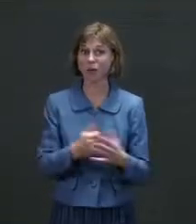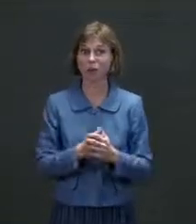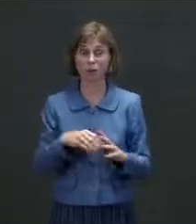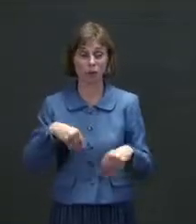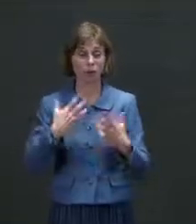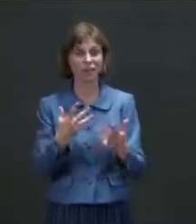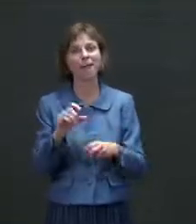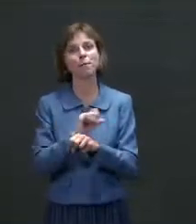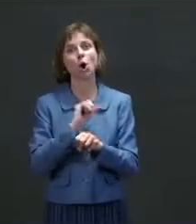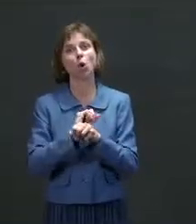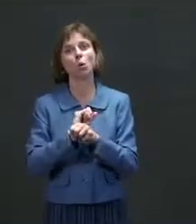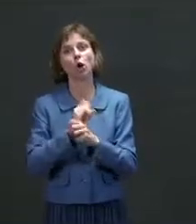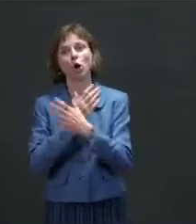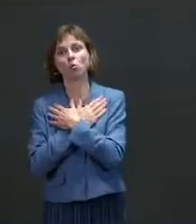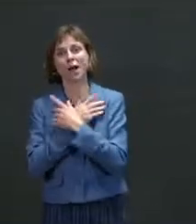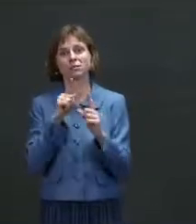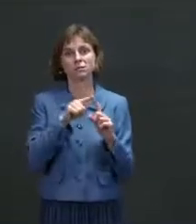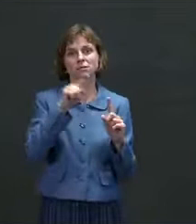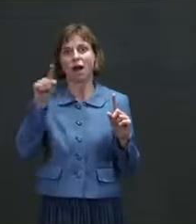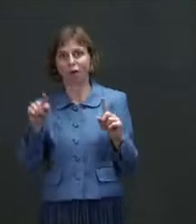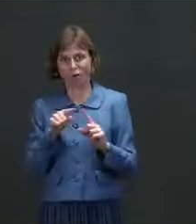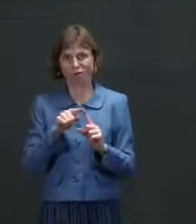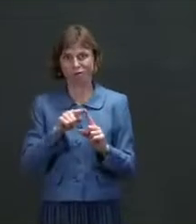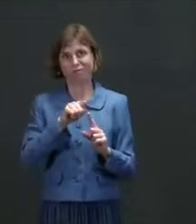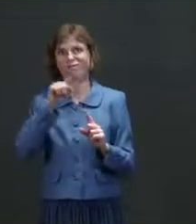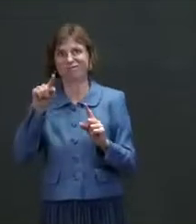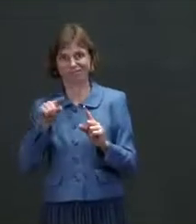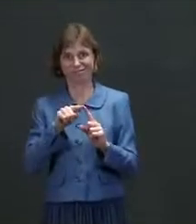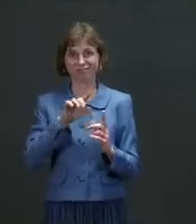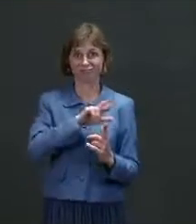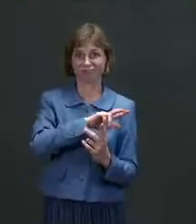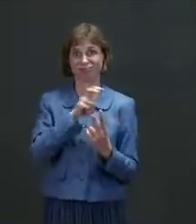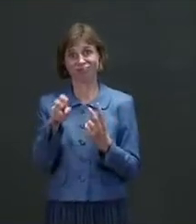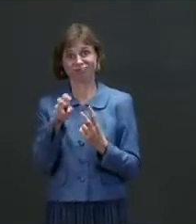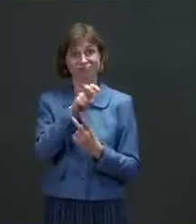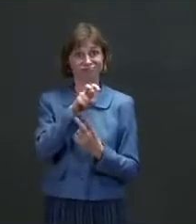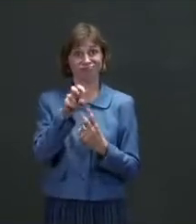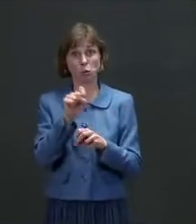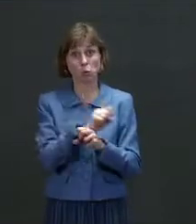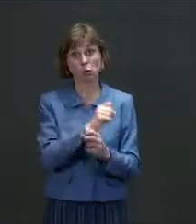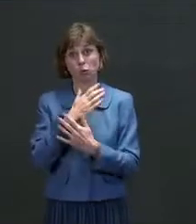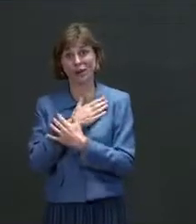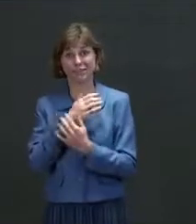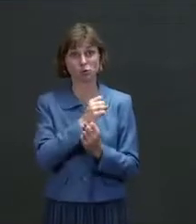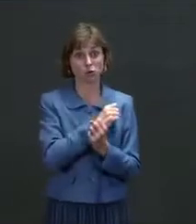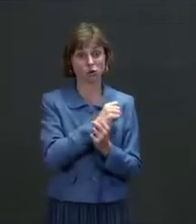rest cycle. But literally the idea is to get this functioning with as little help from the